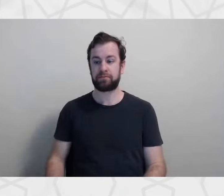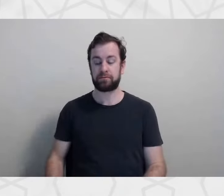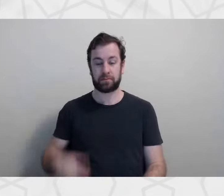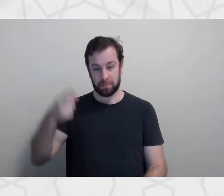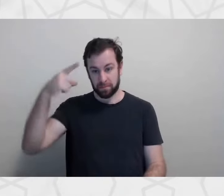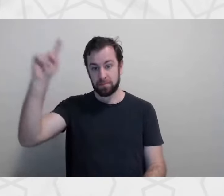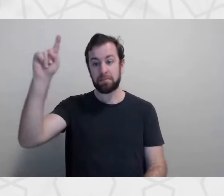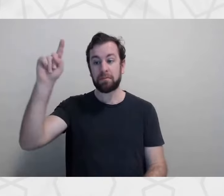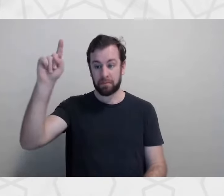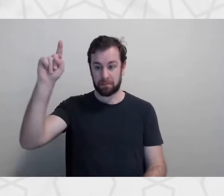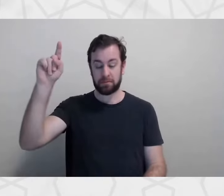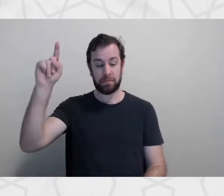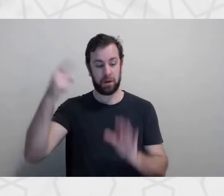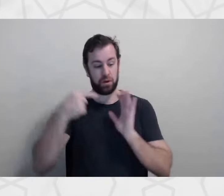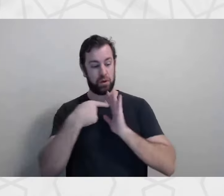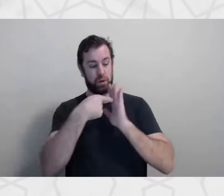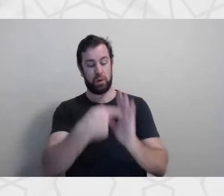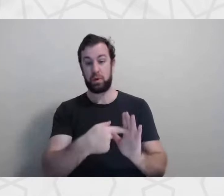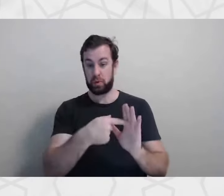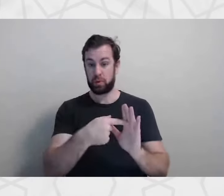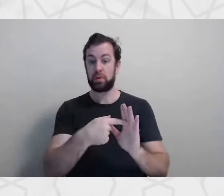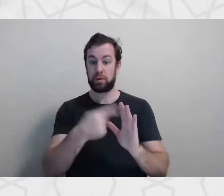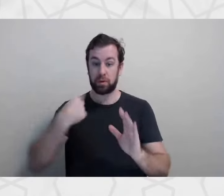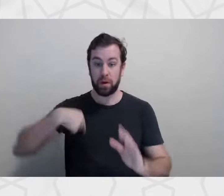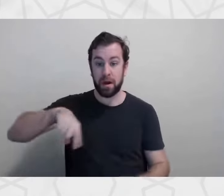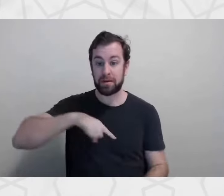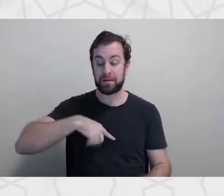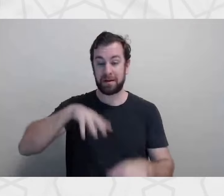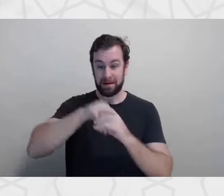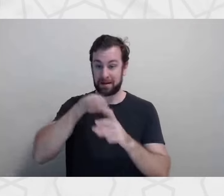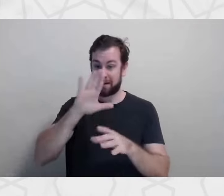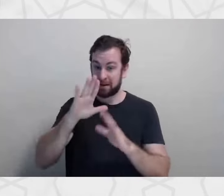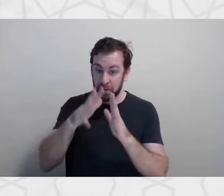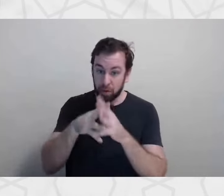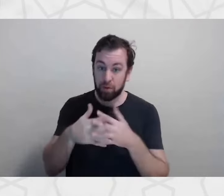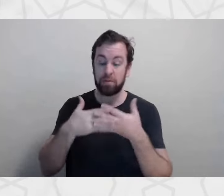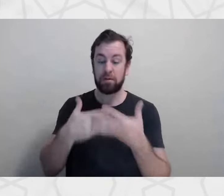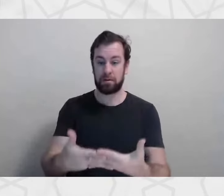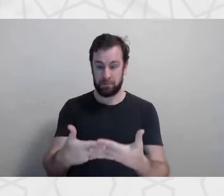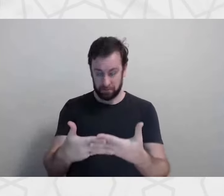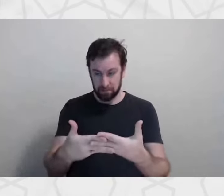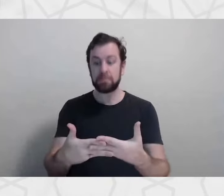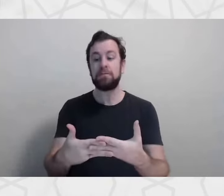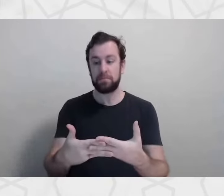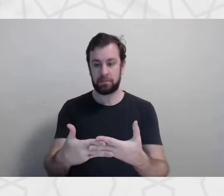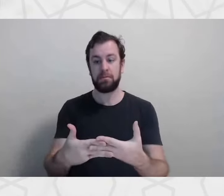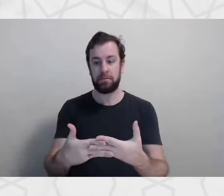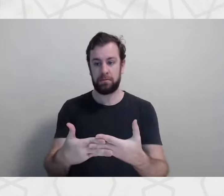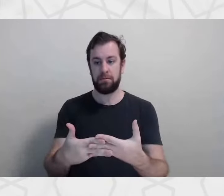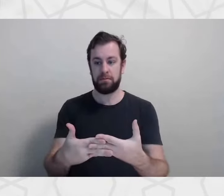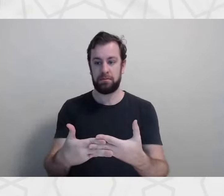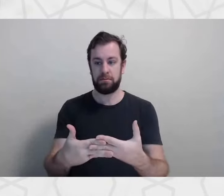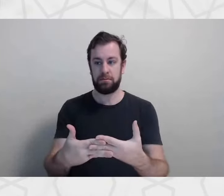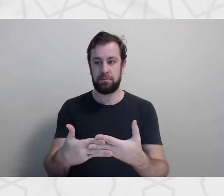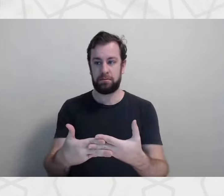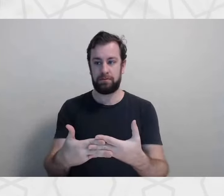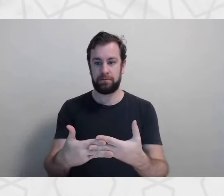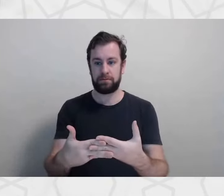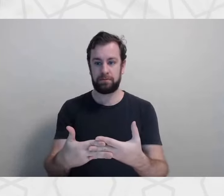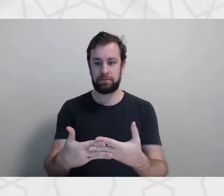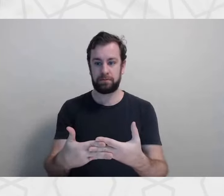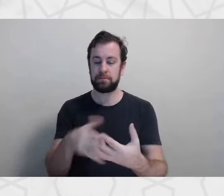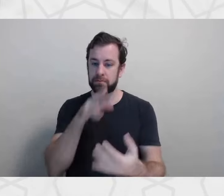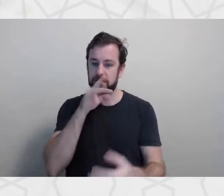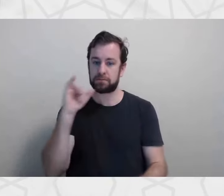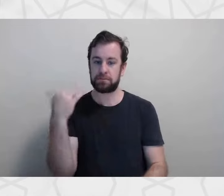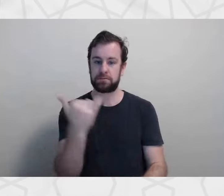wa Jal revealed to us in His Quran, "Bal Masih ibn Maryam illa rasulun qad khalat